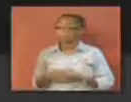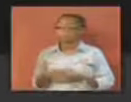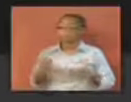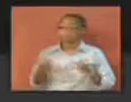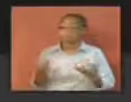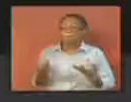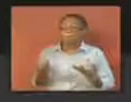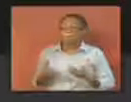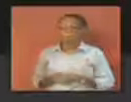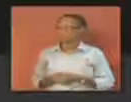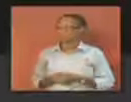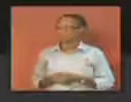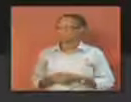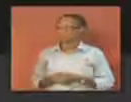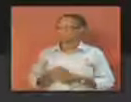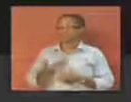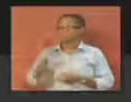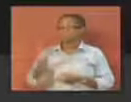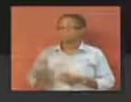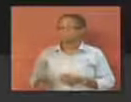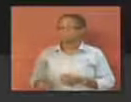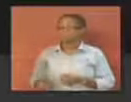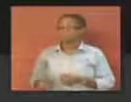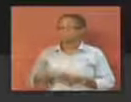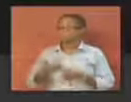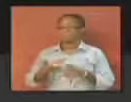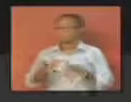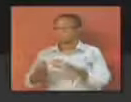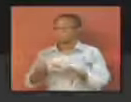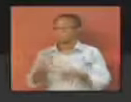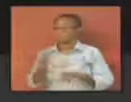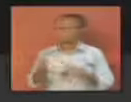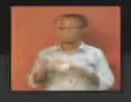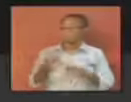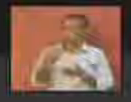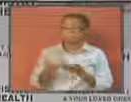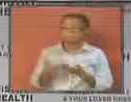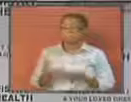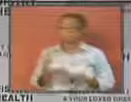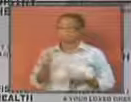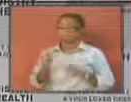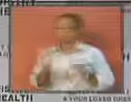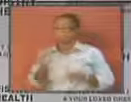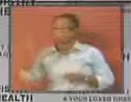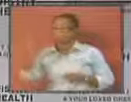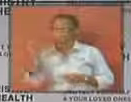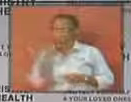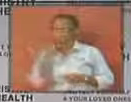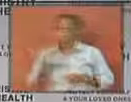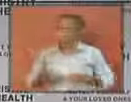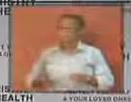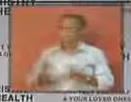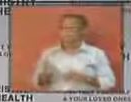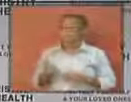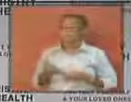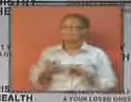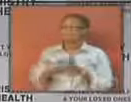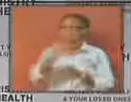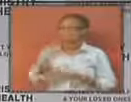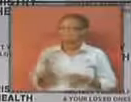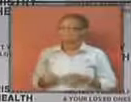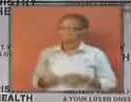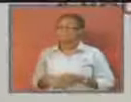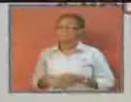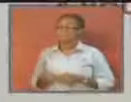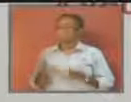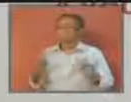at hospitals across the country. Thank you. Okay, all right. So with regards to your first question, in Trinidad at